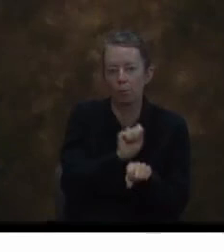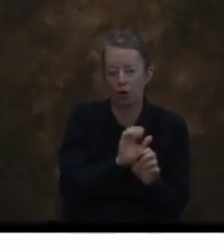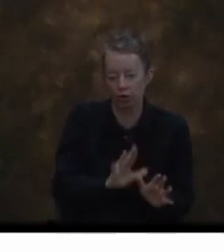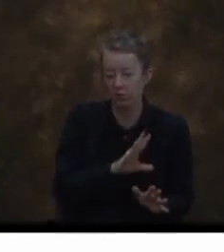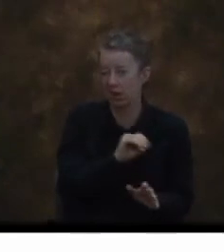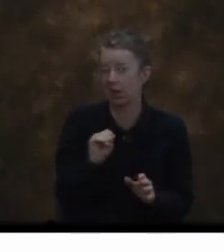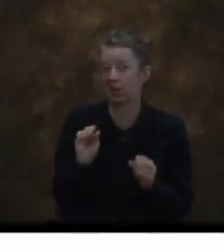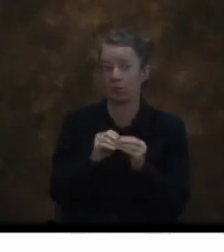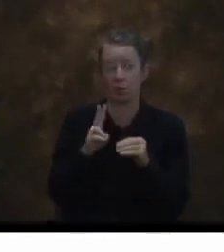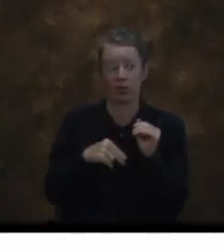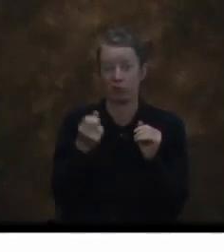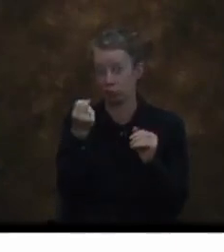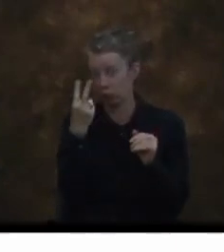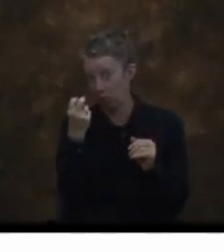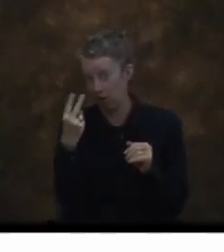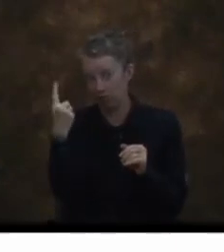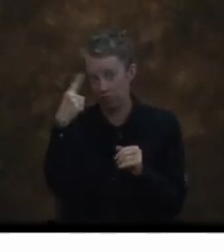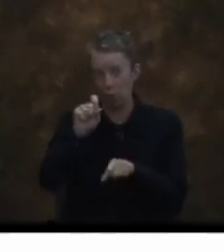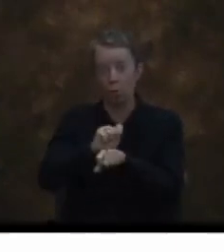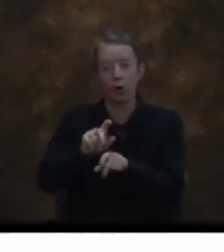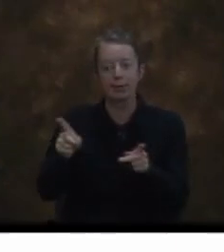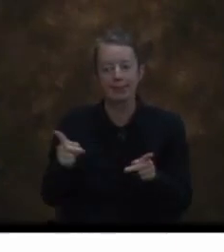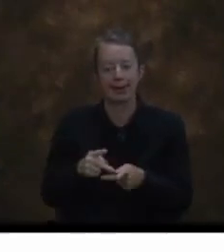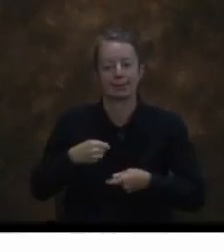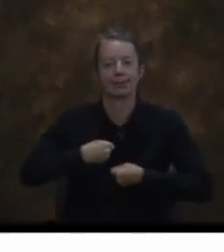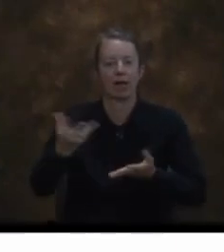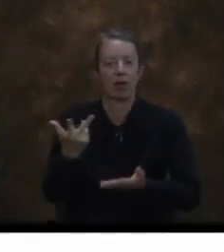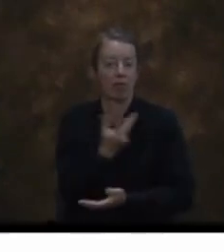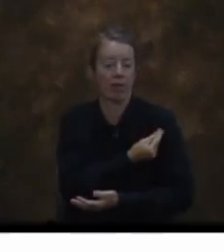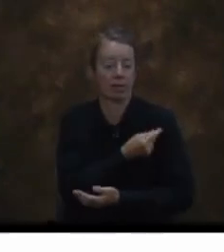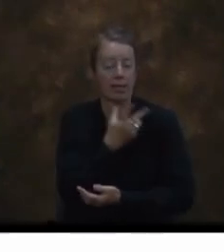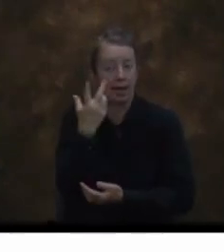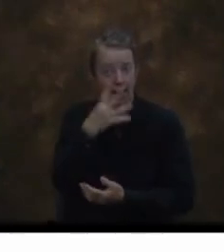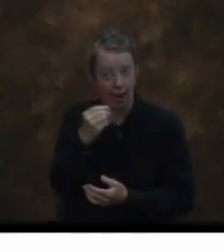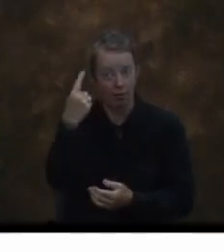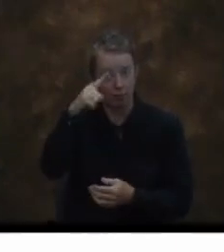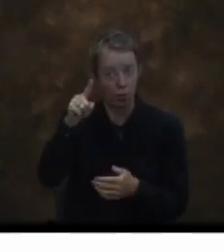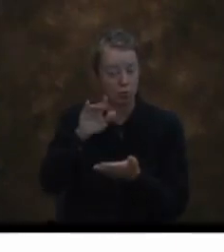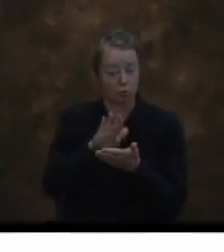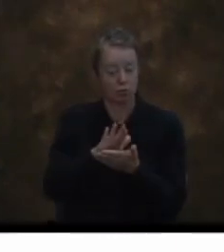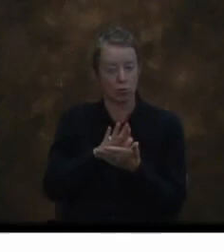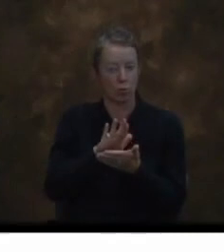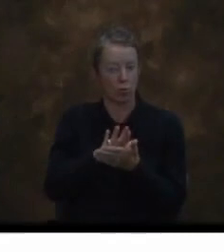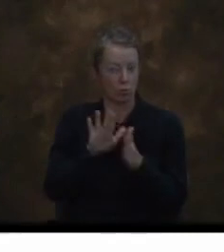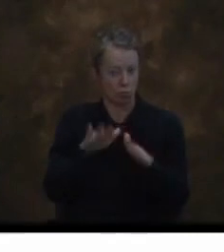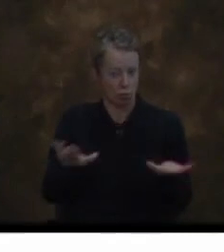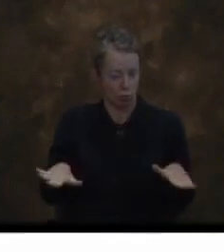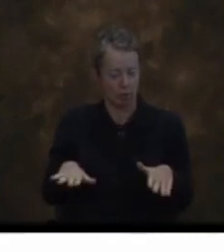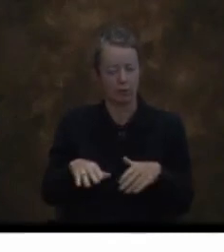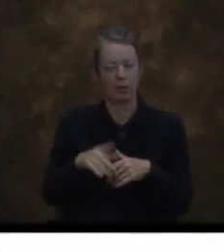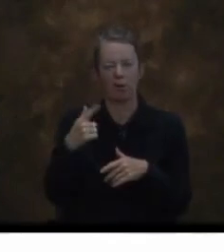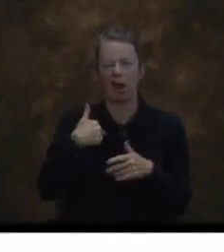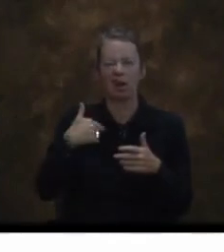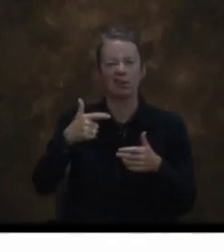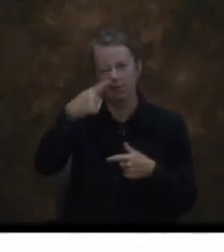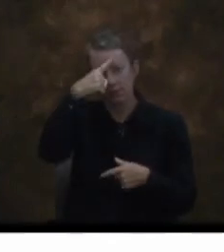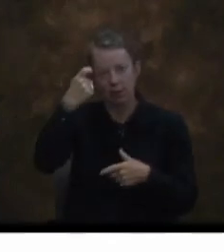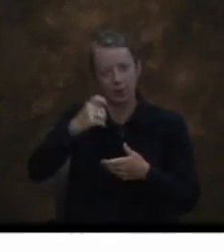sites. And for our school-aged children, we had summer partnerships with many of our schools in the